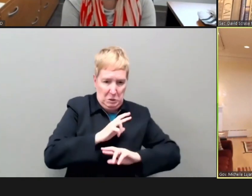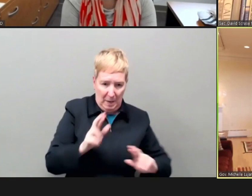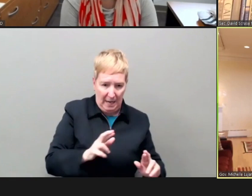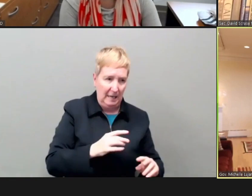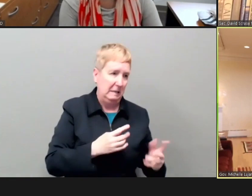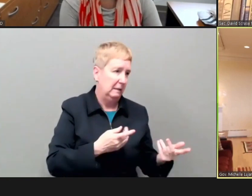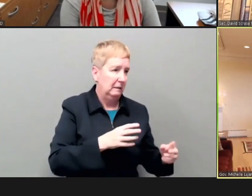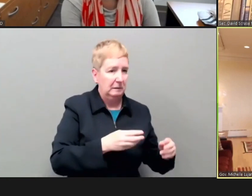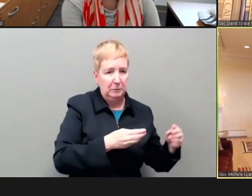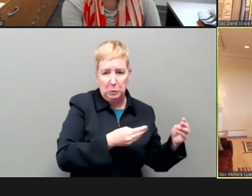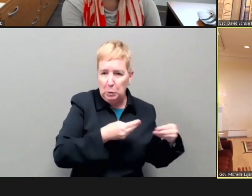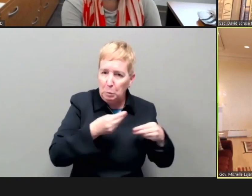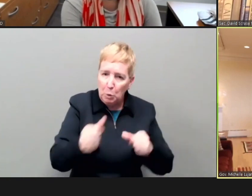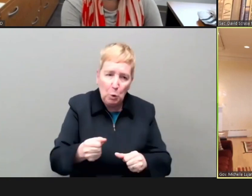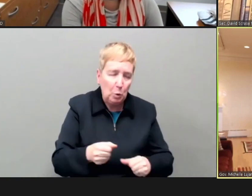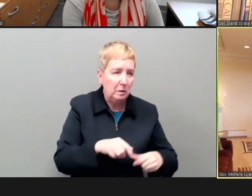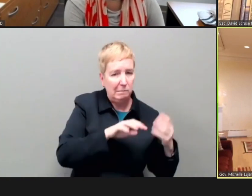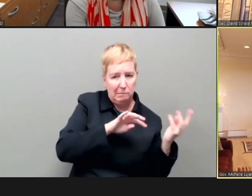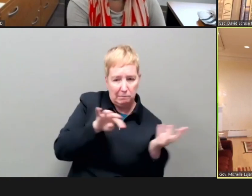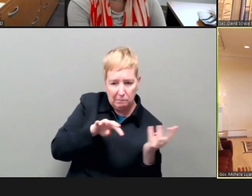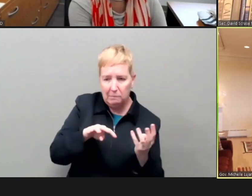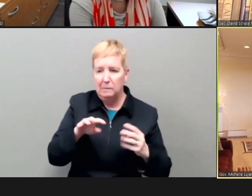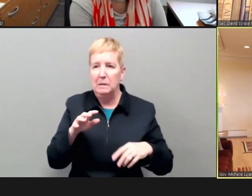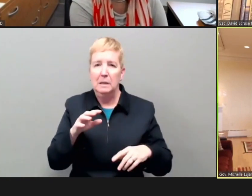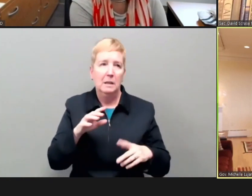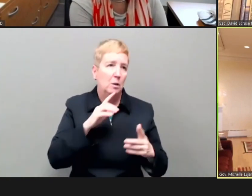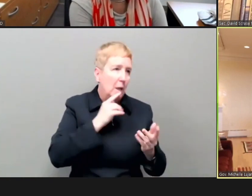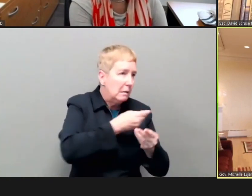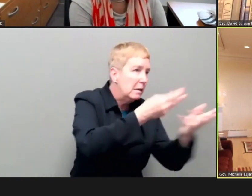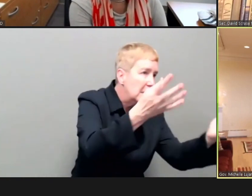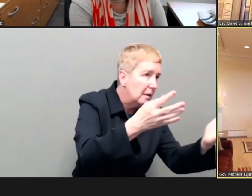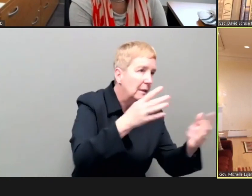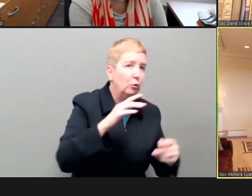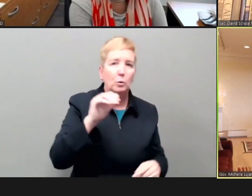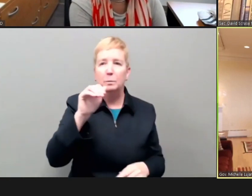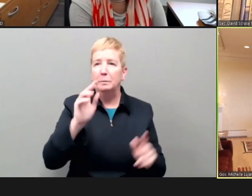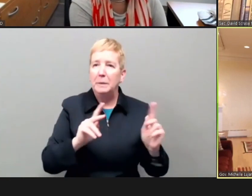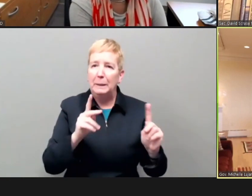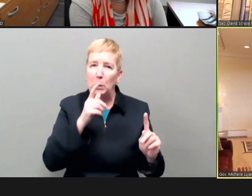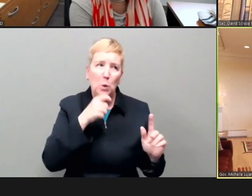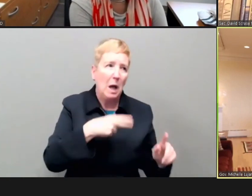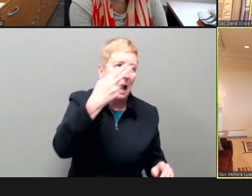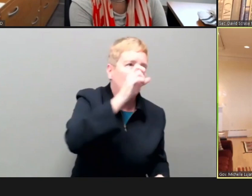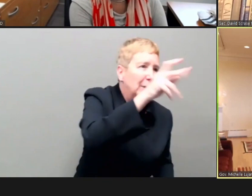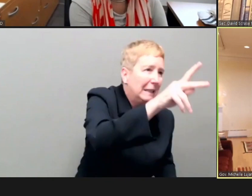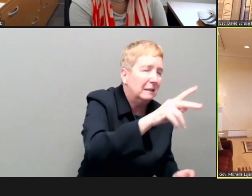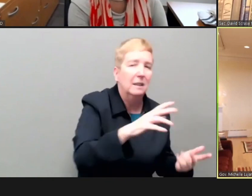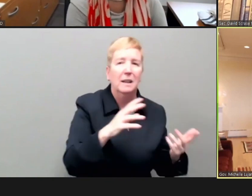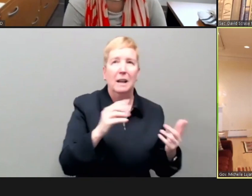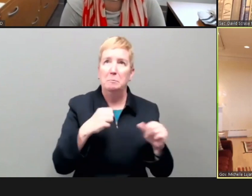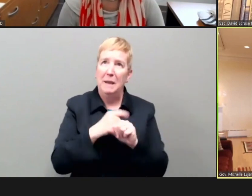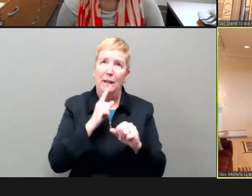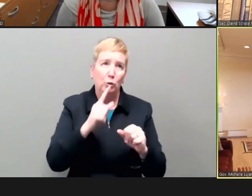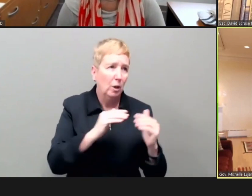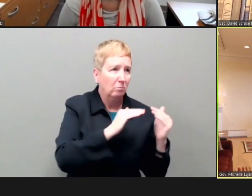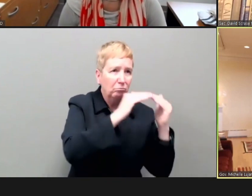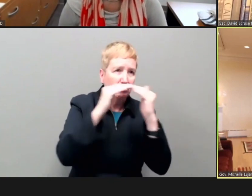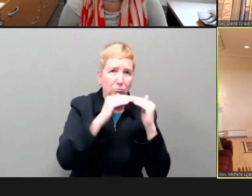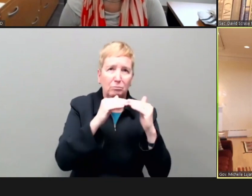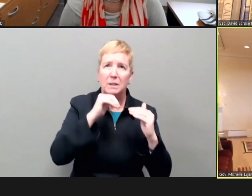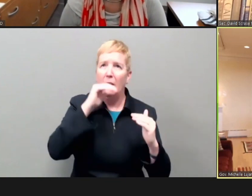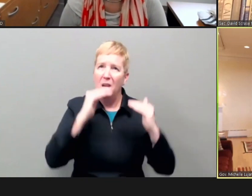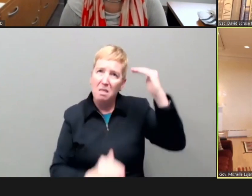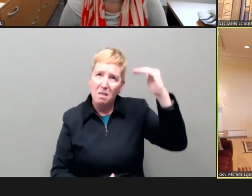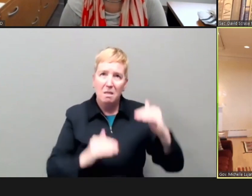our at-risk and equity populations, and not wasting vaccine. But I know Dr. Collins will do that. Part of the